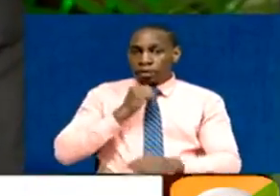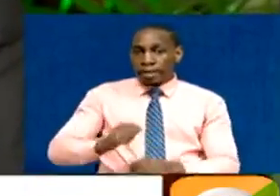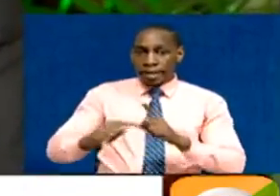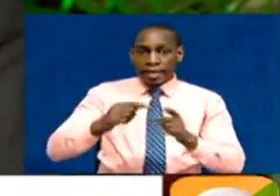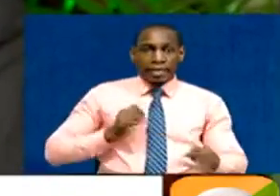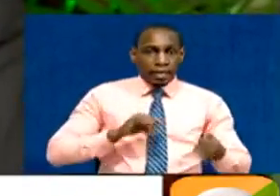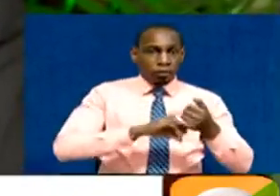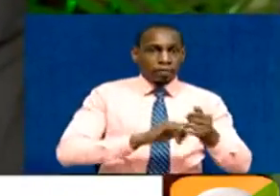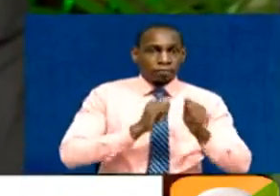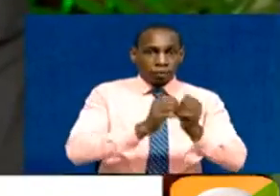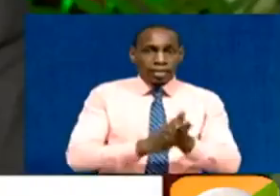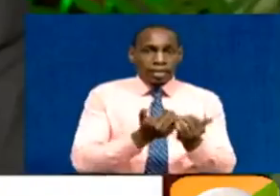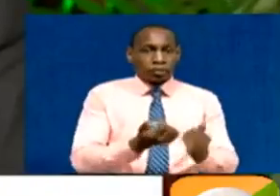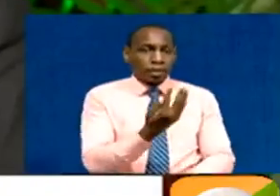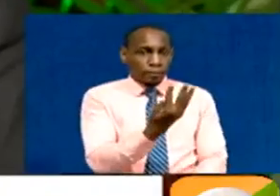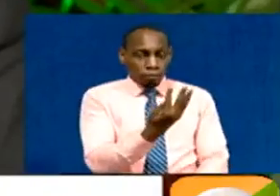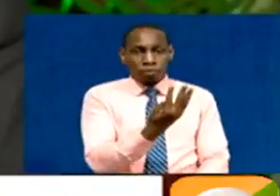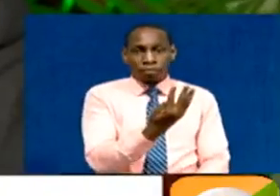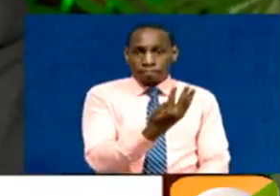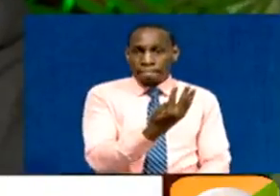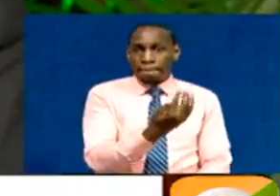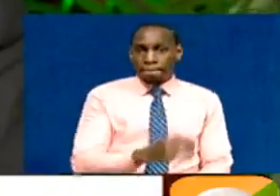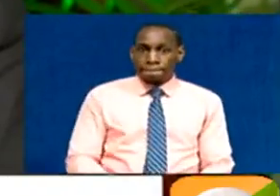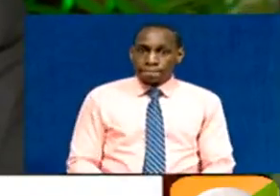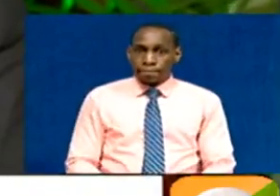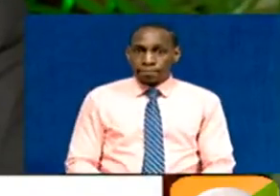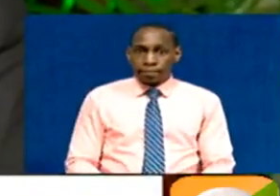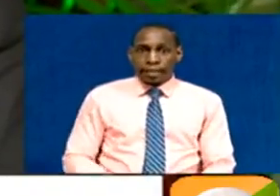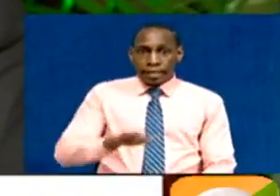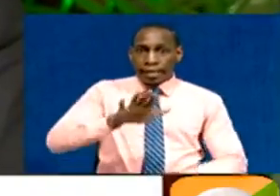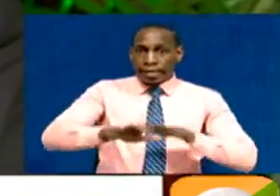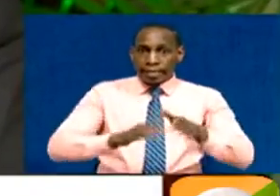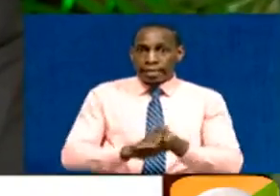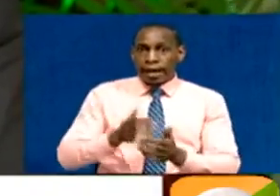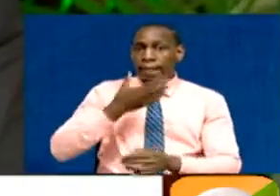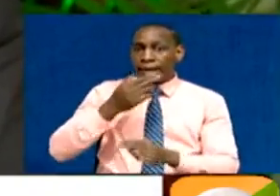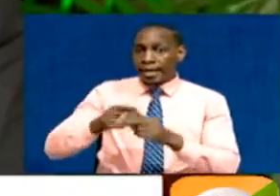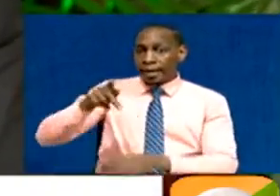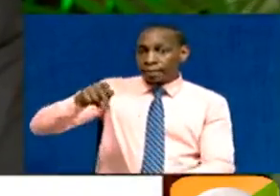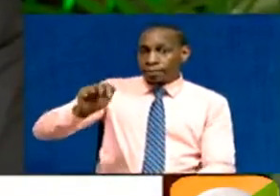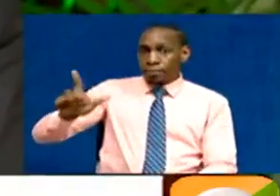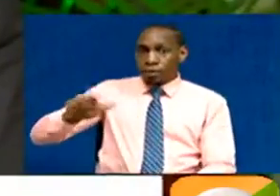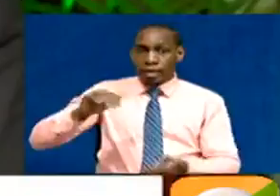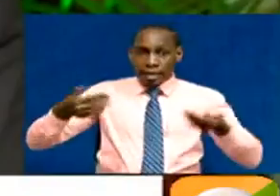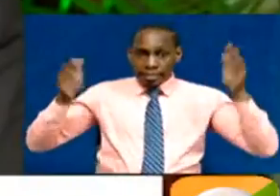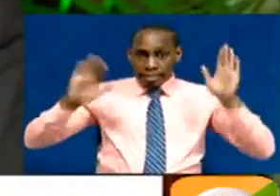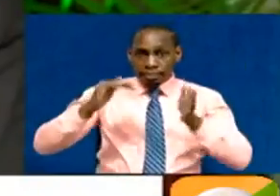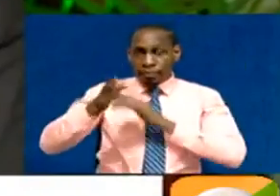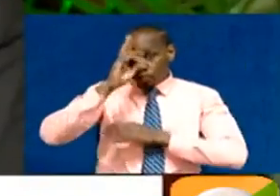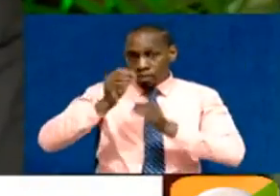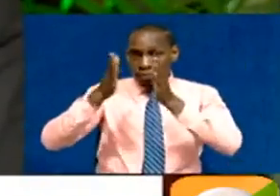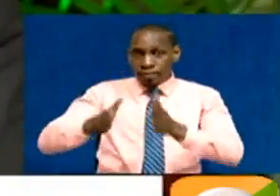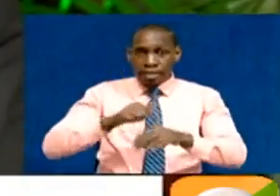killed his wife and their four children in Kadata village in Kirinyaga. Now, Paul Murage surrendered to the police